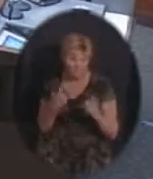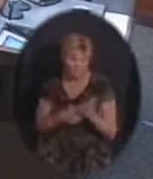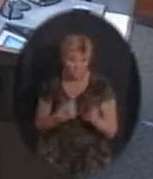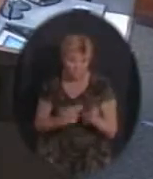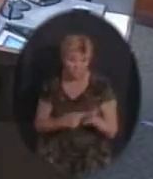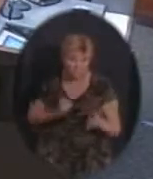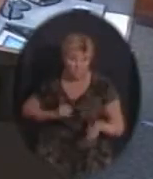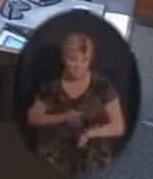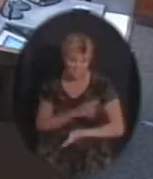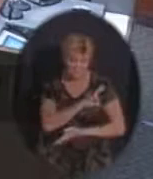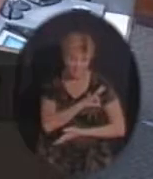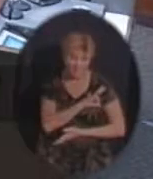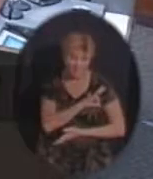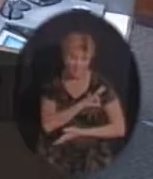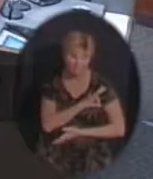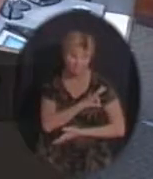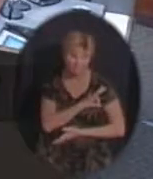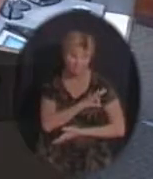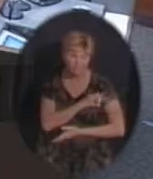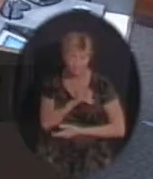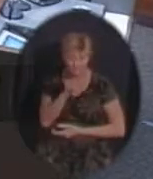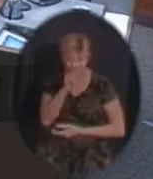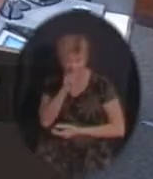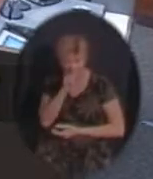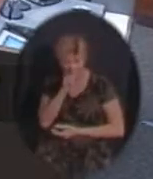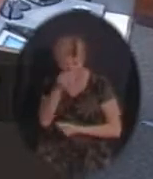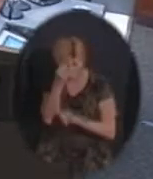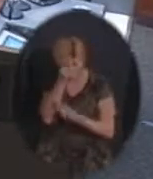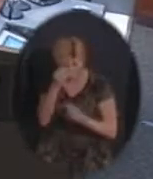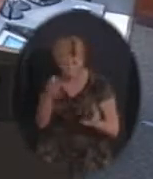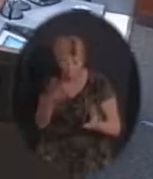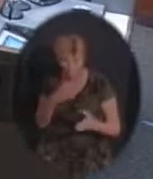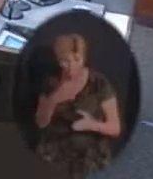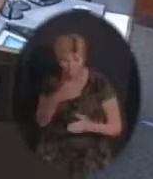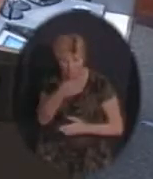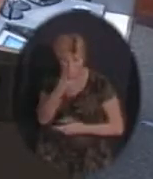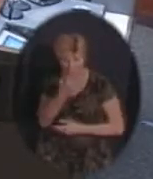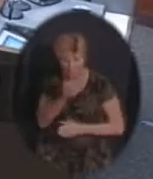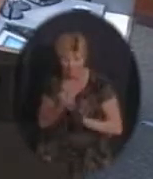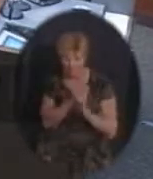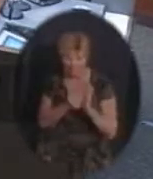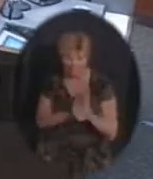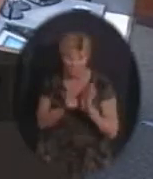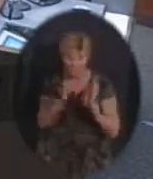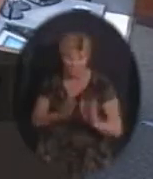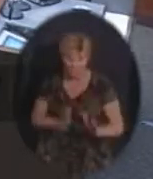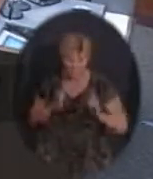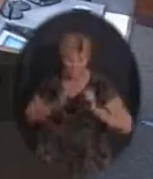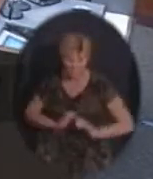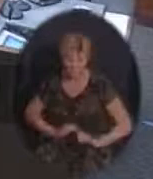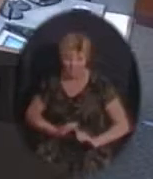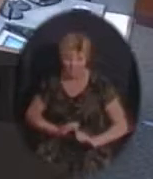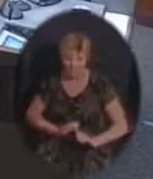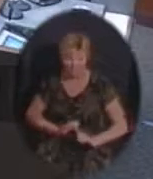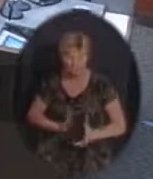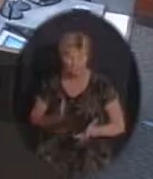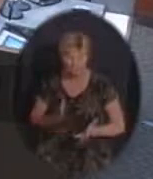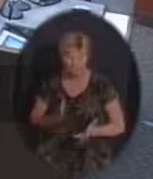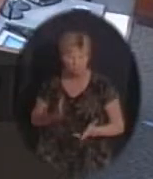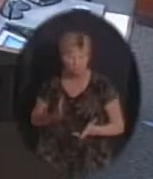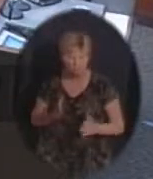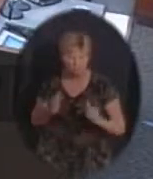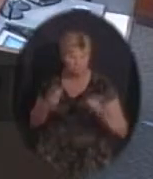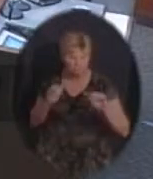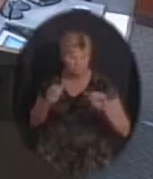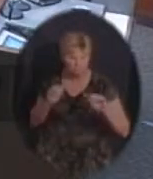discussed, and to consult with attorney on matters deemed privileged in attorney-client relationship to protect attorney-client privilege and the public interest, to return to regular